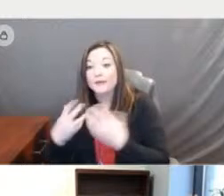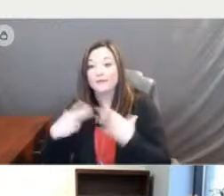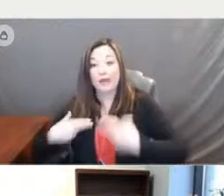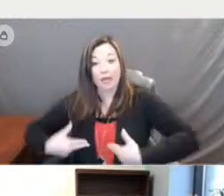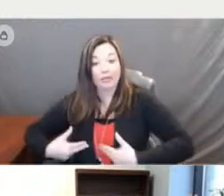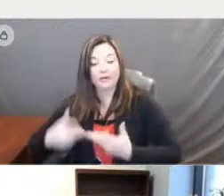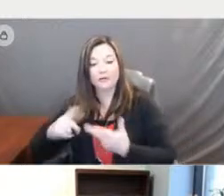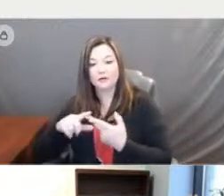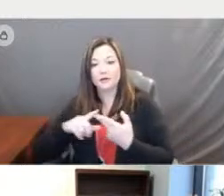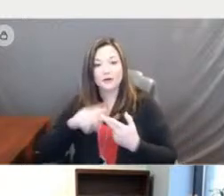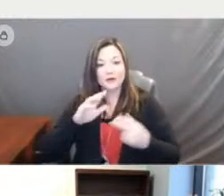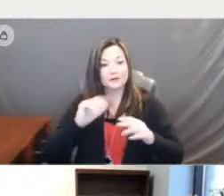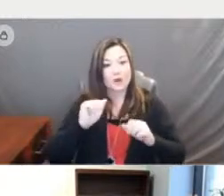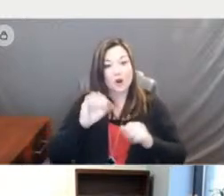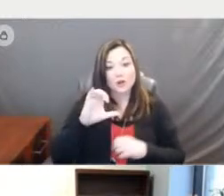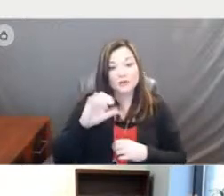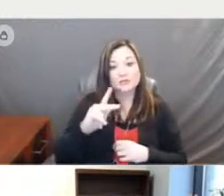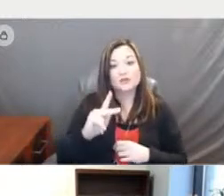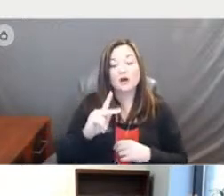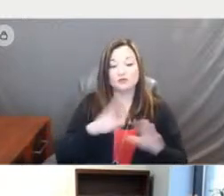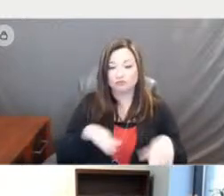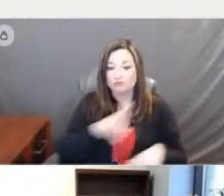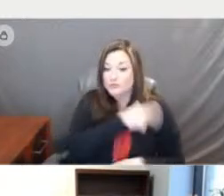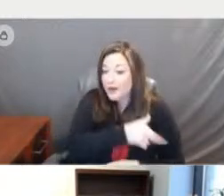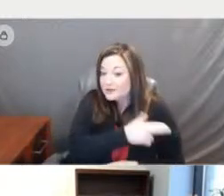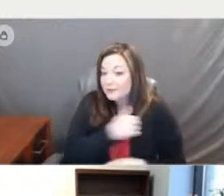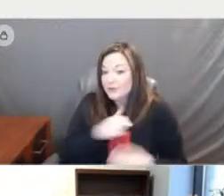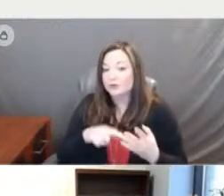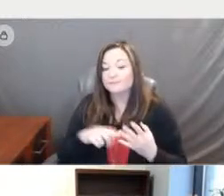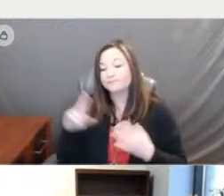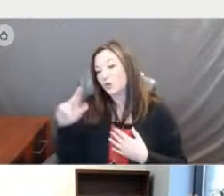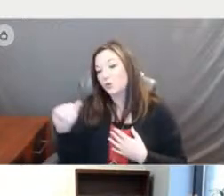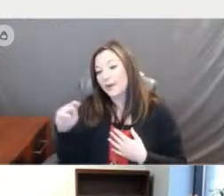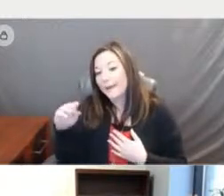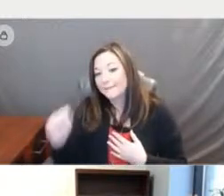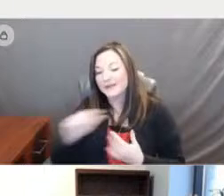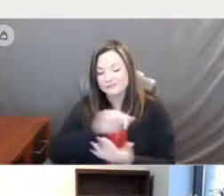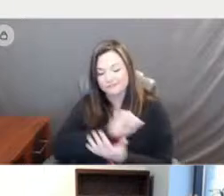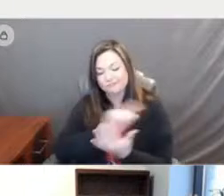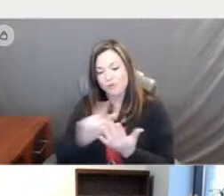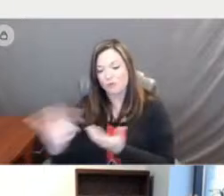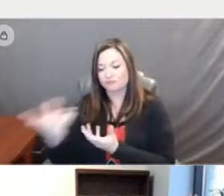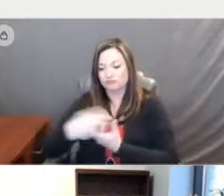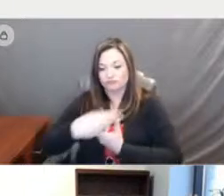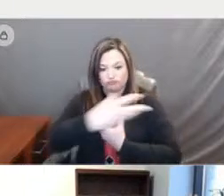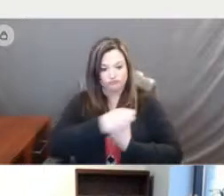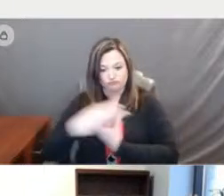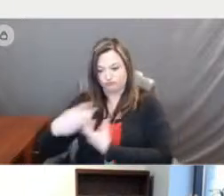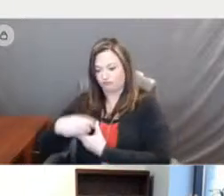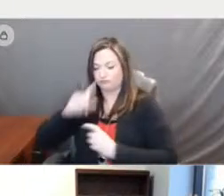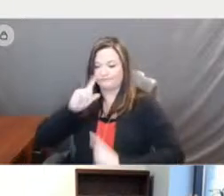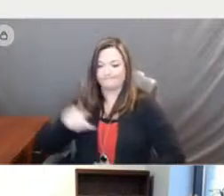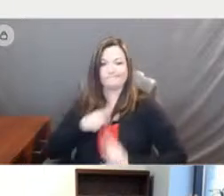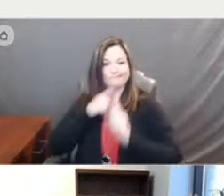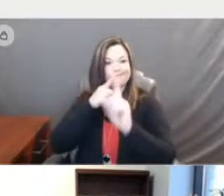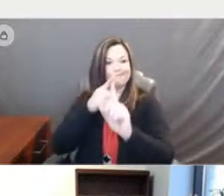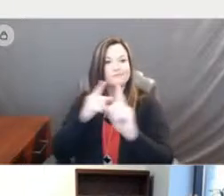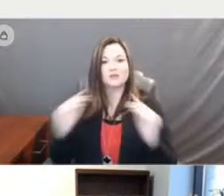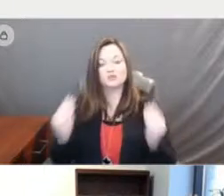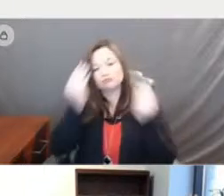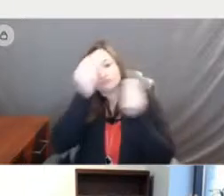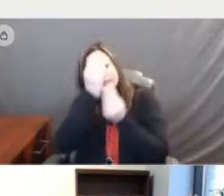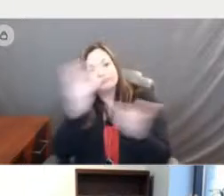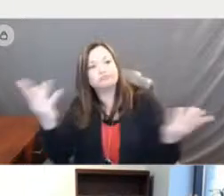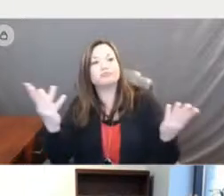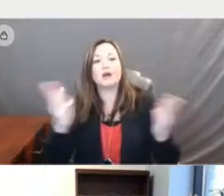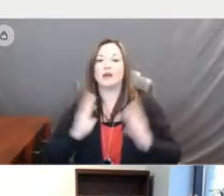Children's Hospital, University of Arkansas Medical Sciences, who are all playing a role in advancing our knowledge, not